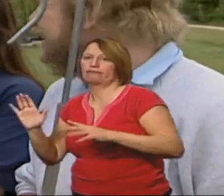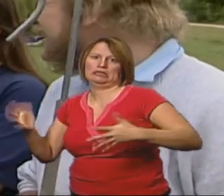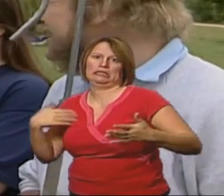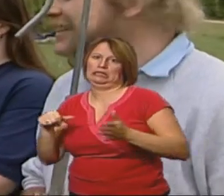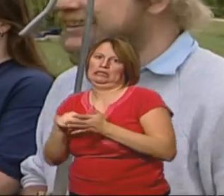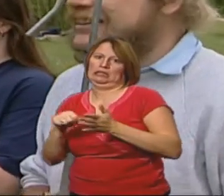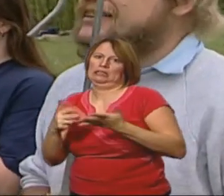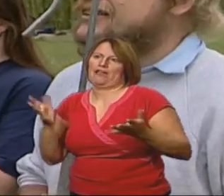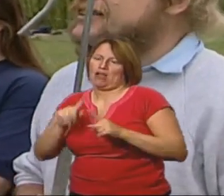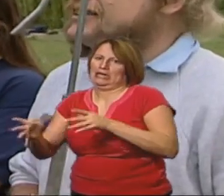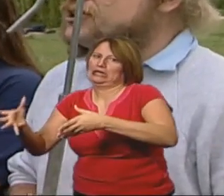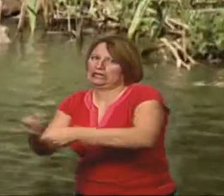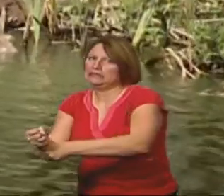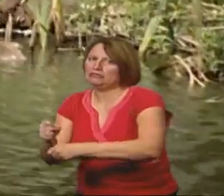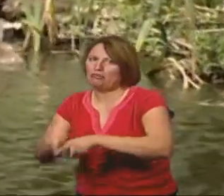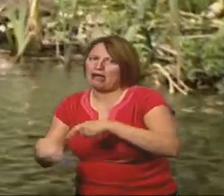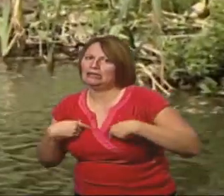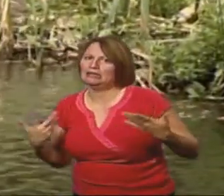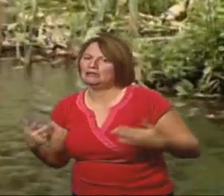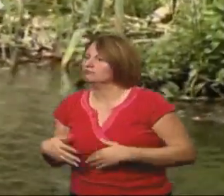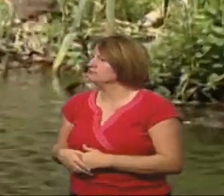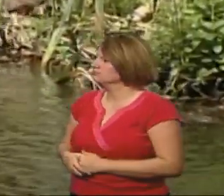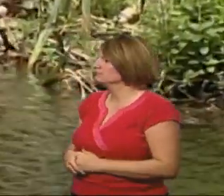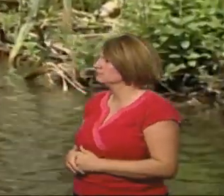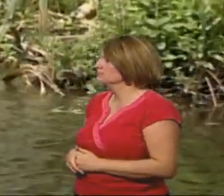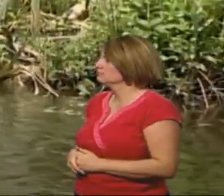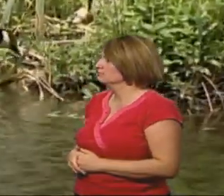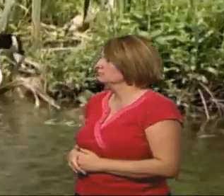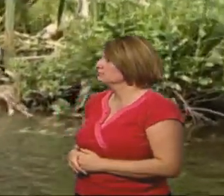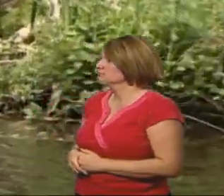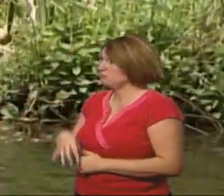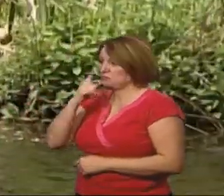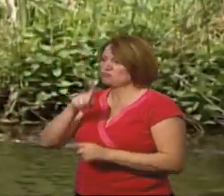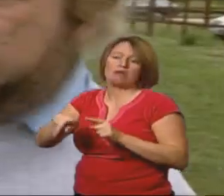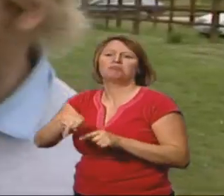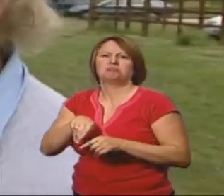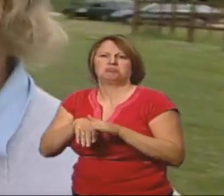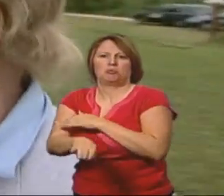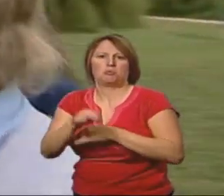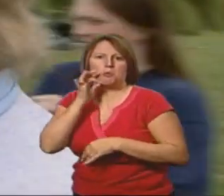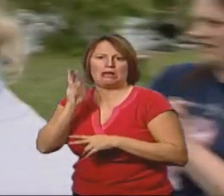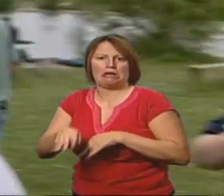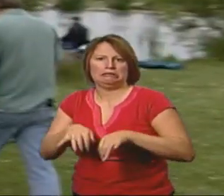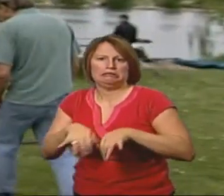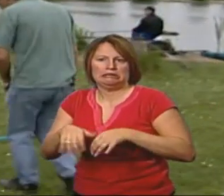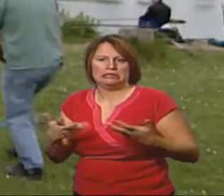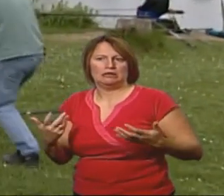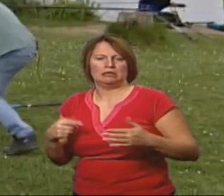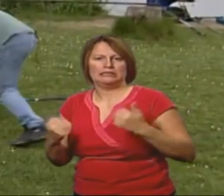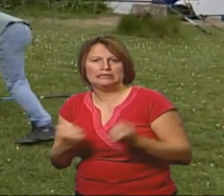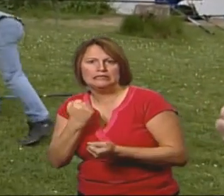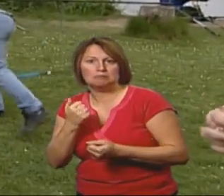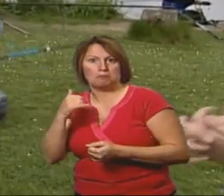chance. Wait for it to come off. We should come back up with Mother in a minute. Unless he's going to take him back into the water, he could be taken back. Try and stop me